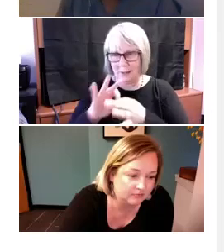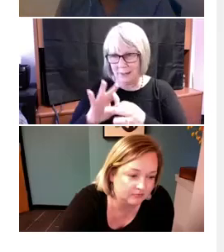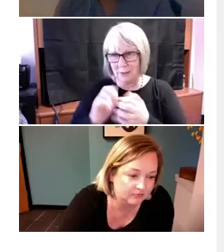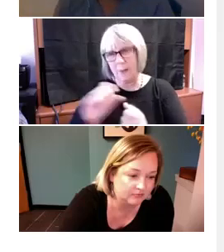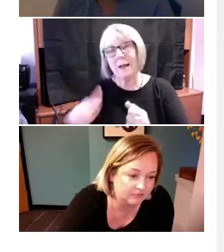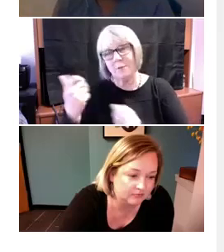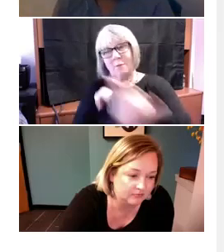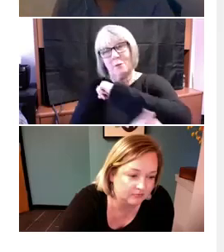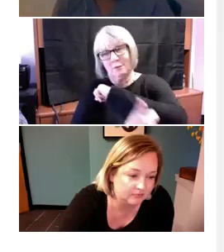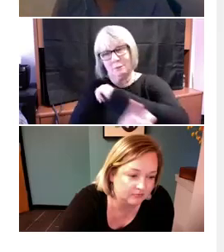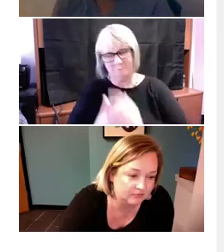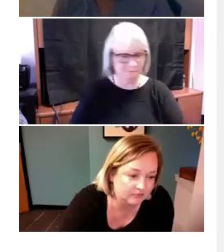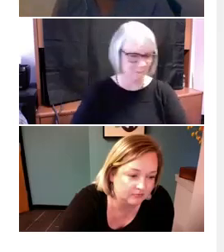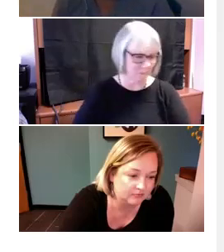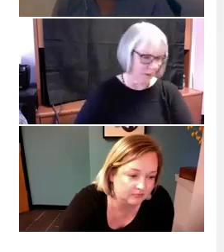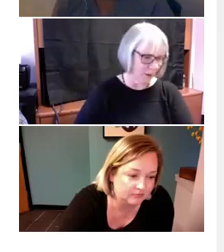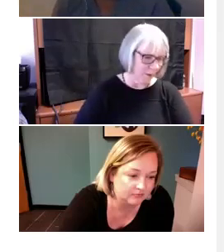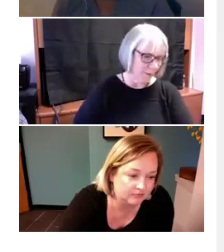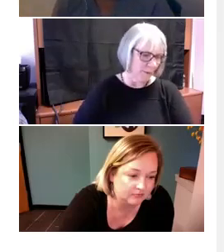country.